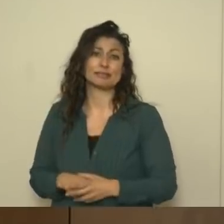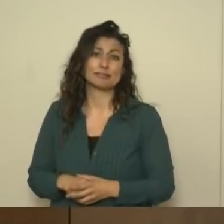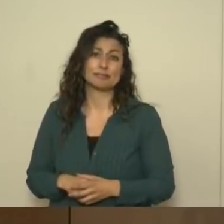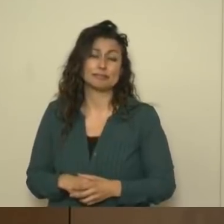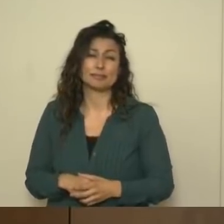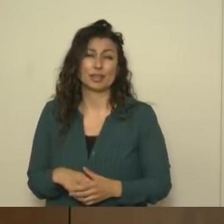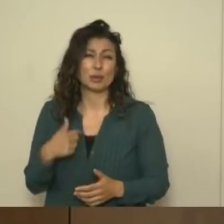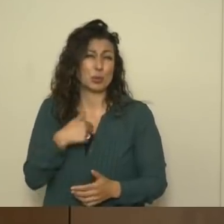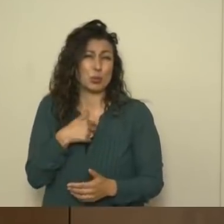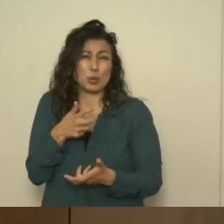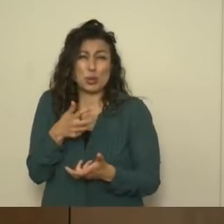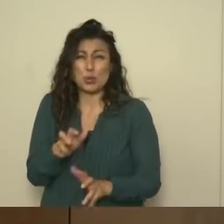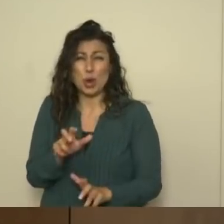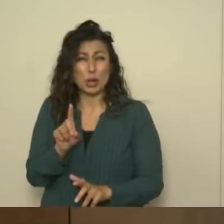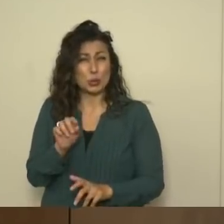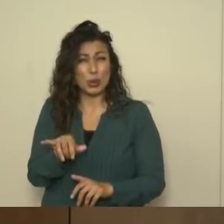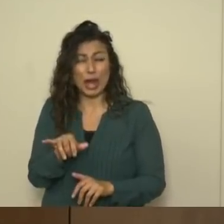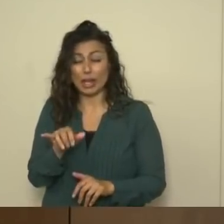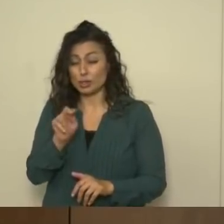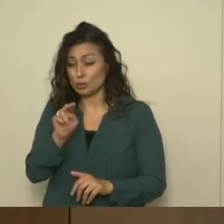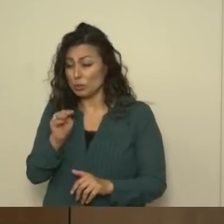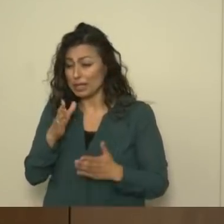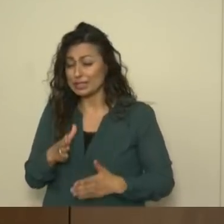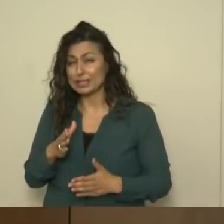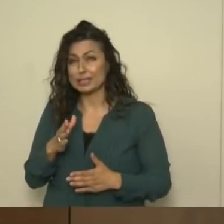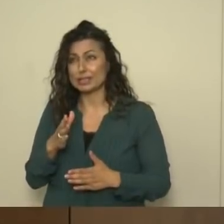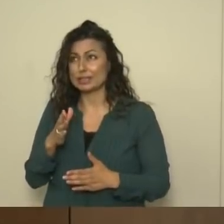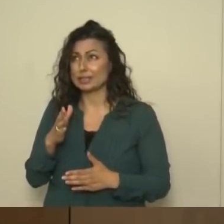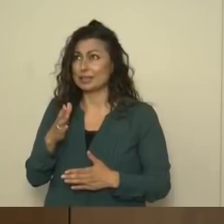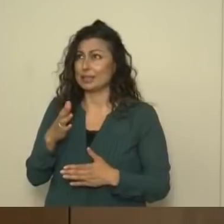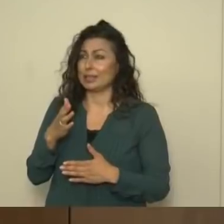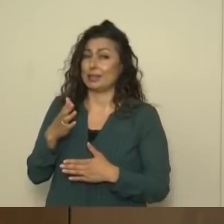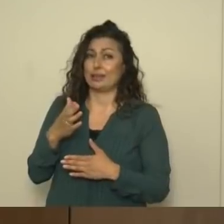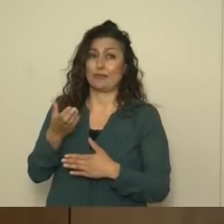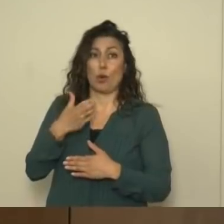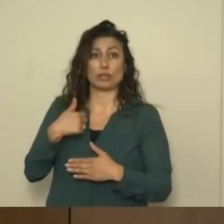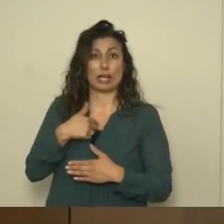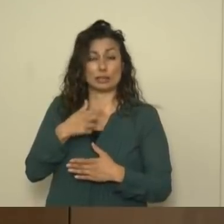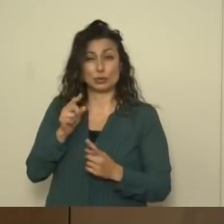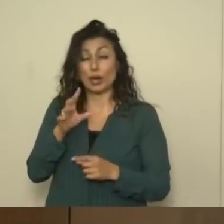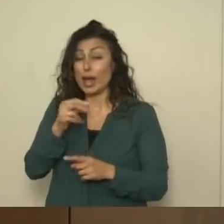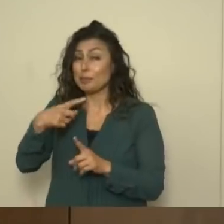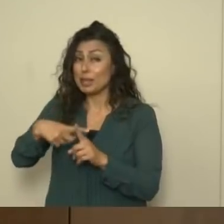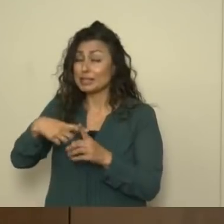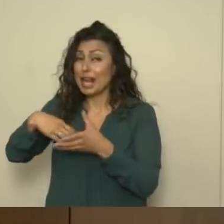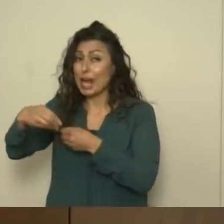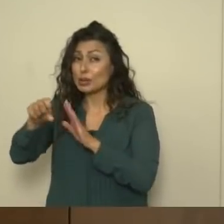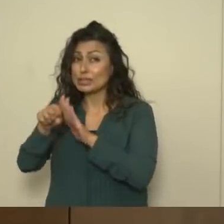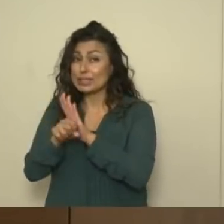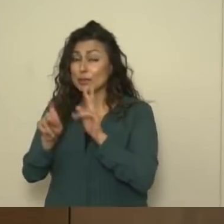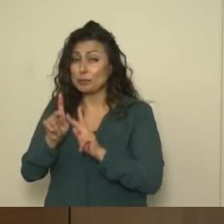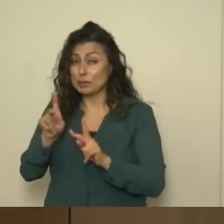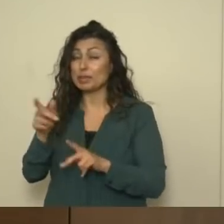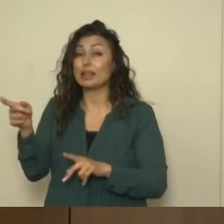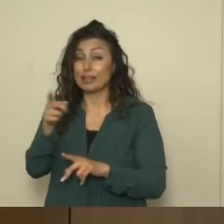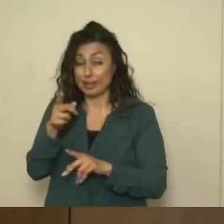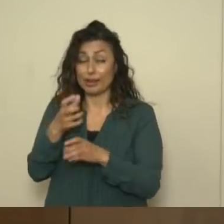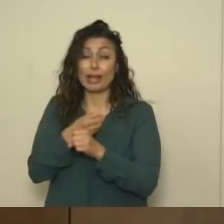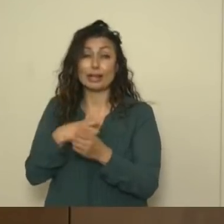I mean, we don't want to do it. The Mexicans are making us do it, and so are our out-of-staters who are being